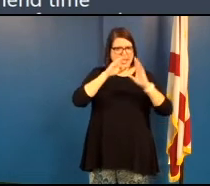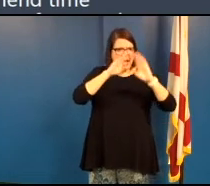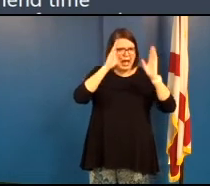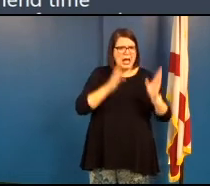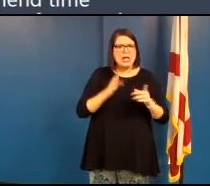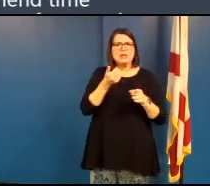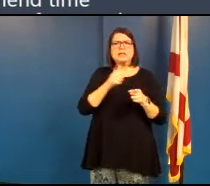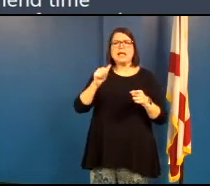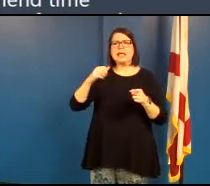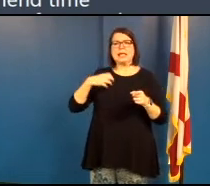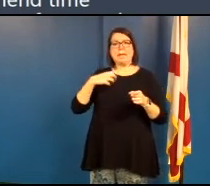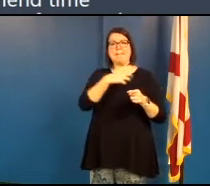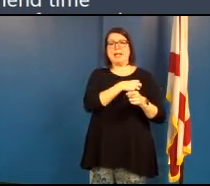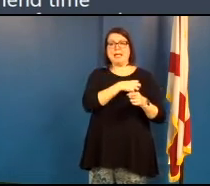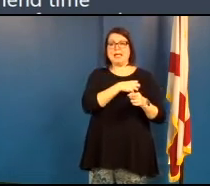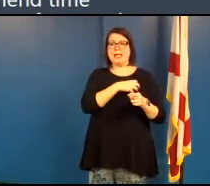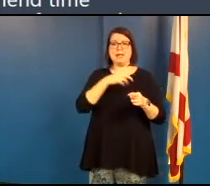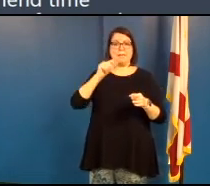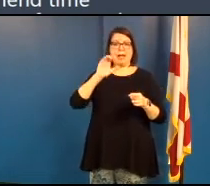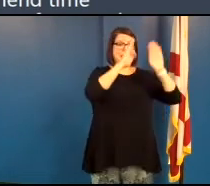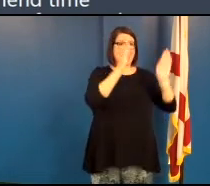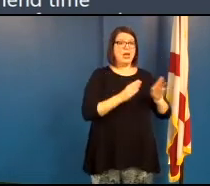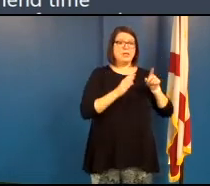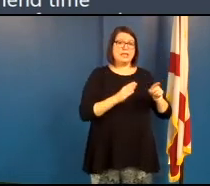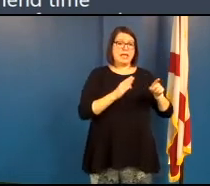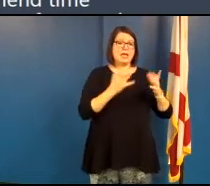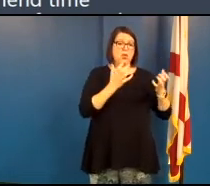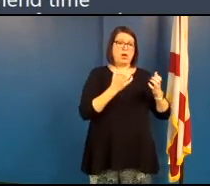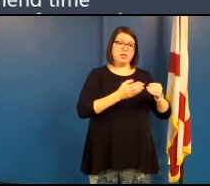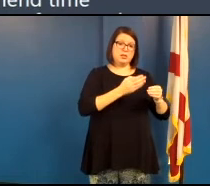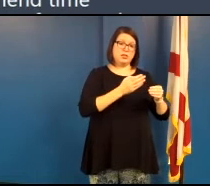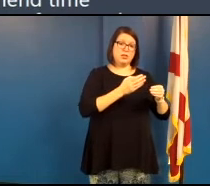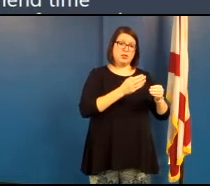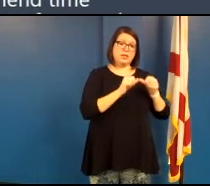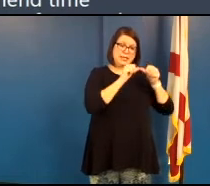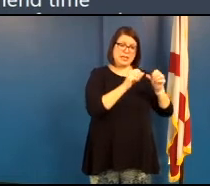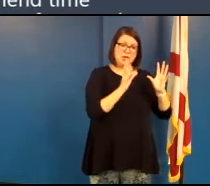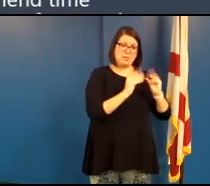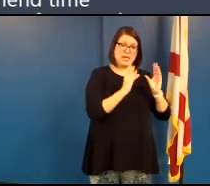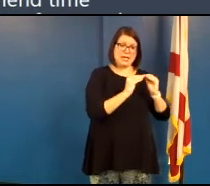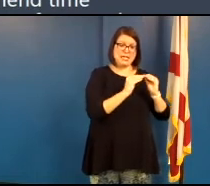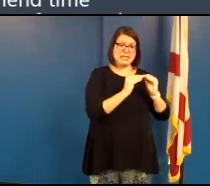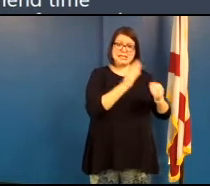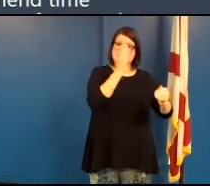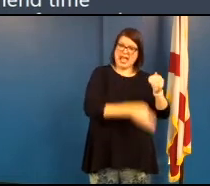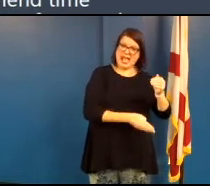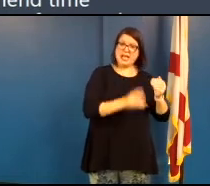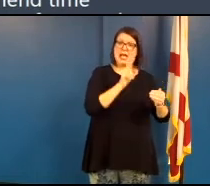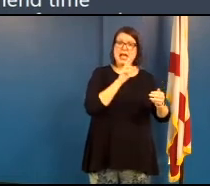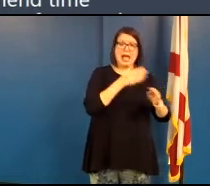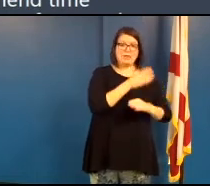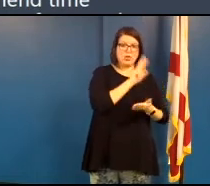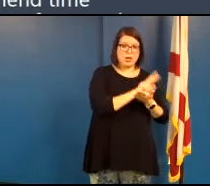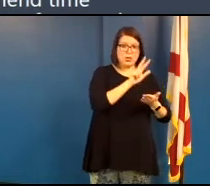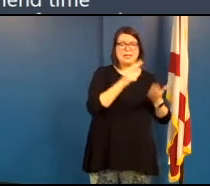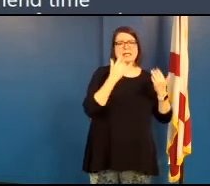to be a really big committee package that comes out as a committee. I'm gonna let folks meet till week 6, which is a big change considering session's only 9 weeks long.